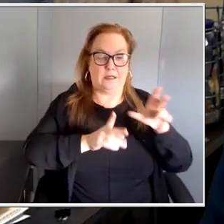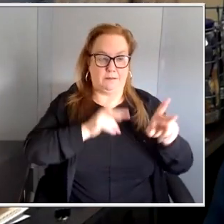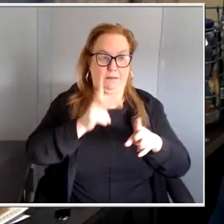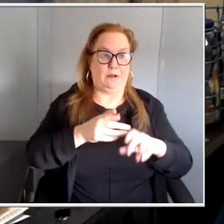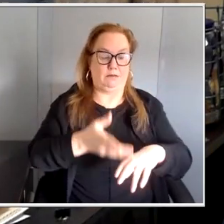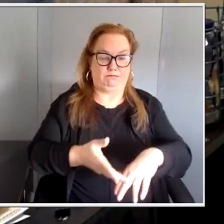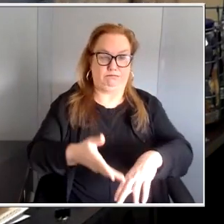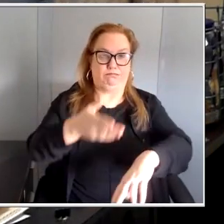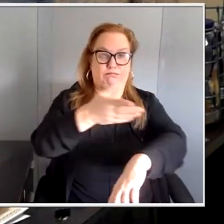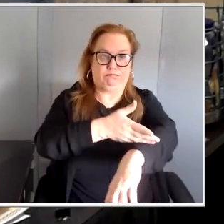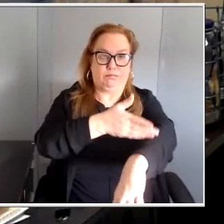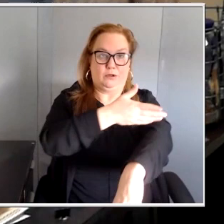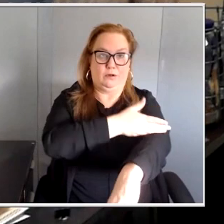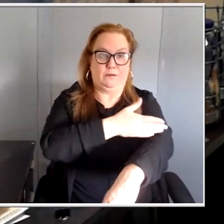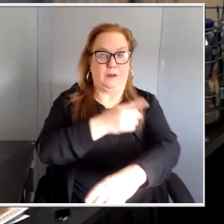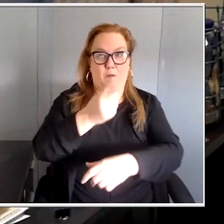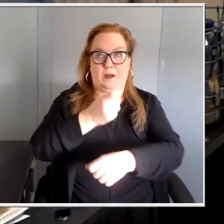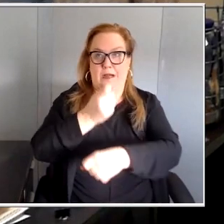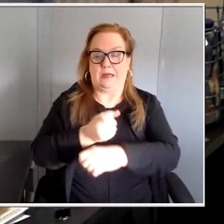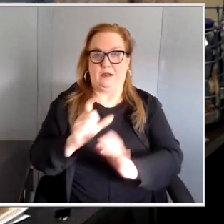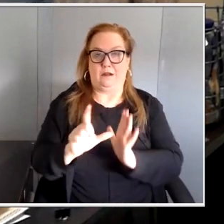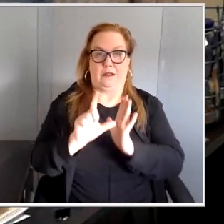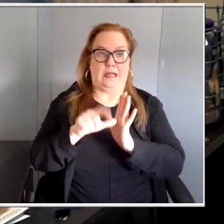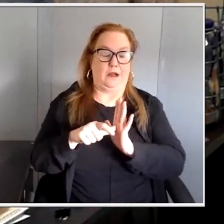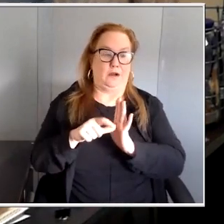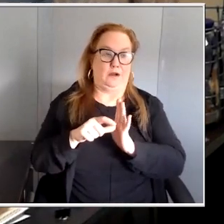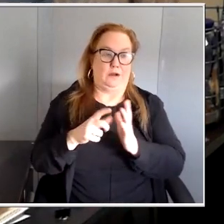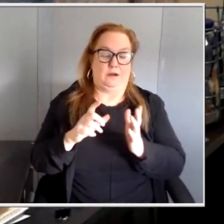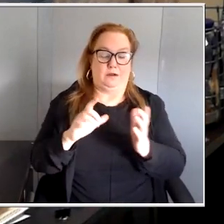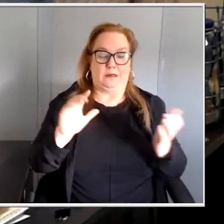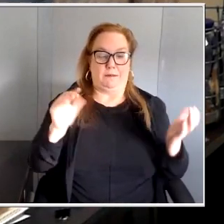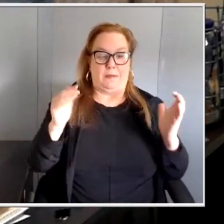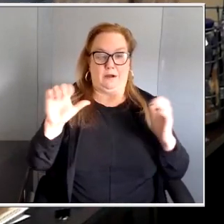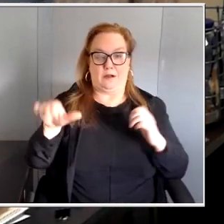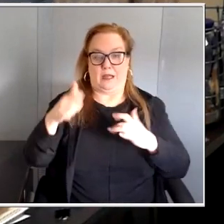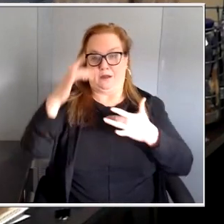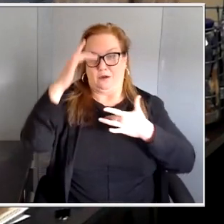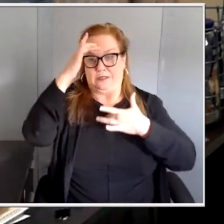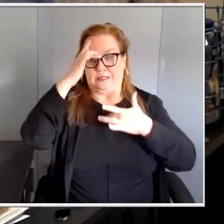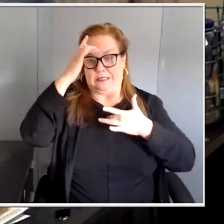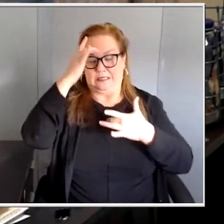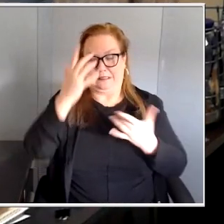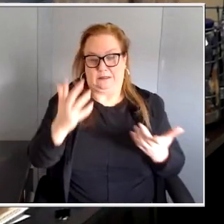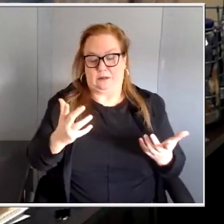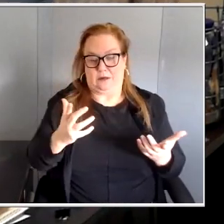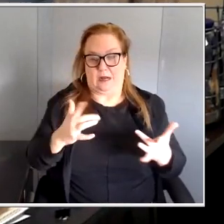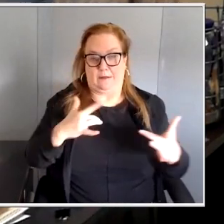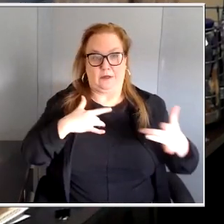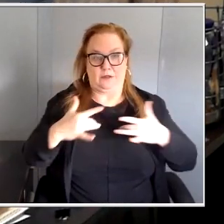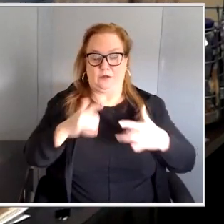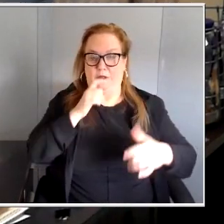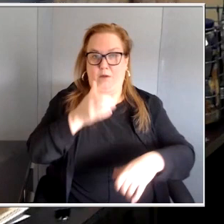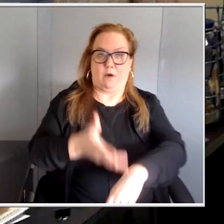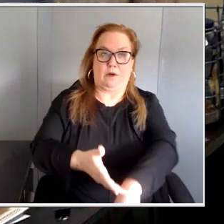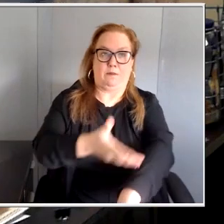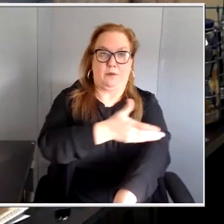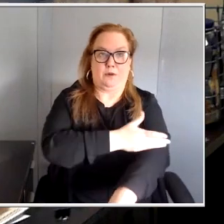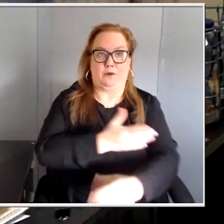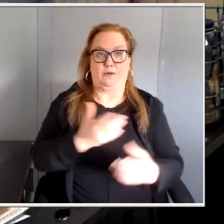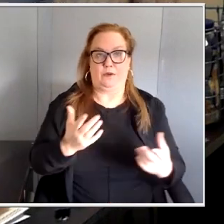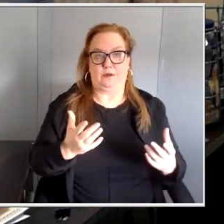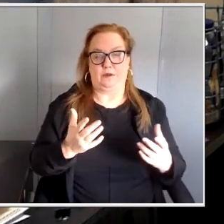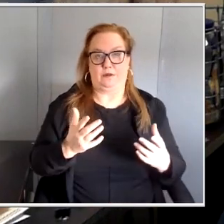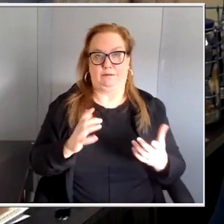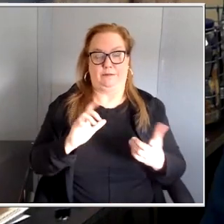months. But at a year, I'm, based on other diseases, I'm a little concerned that they will not continue to improve beyond that unless we can